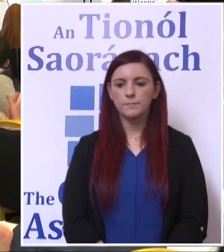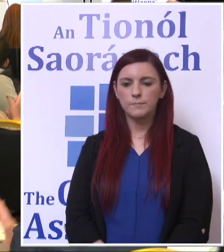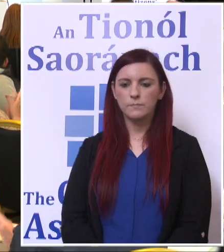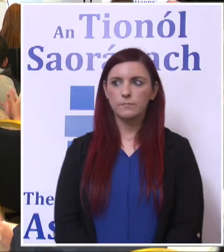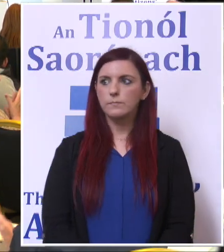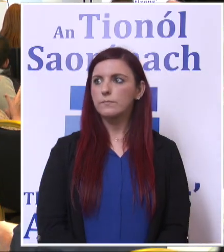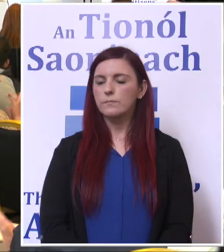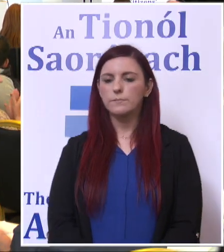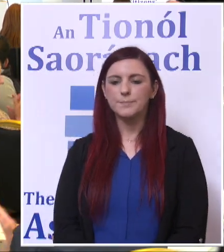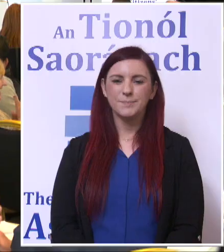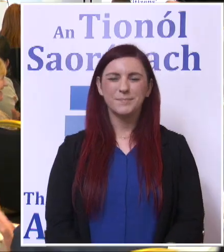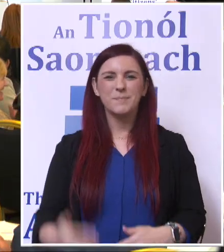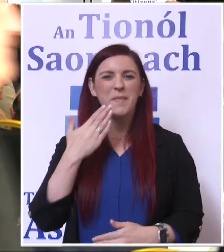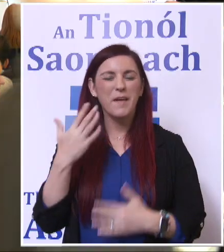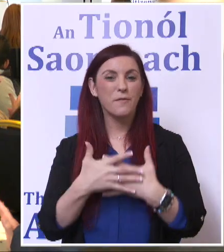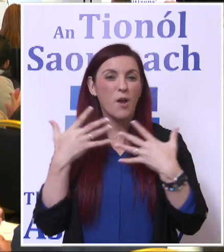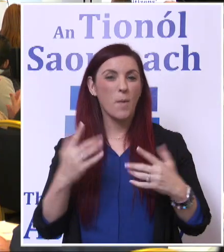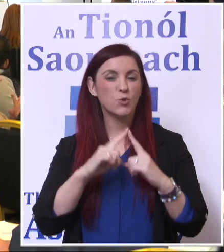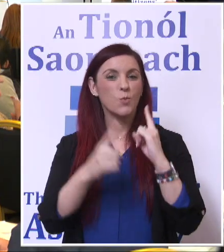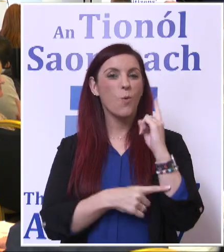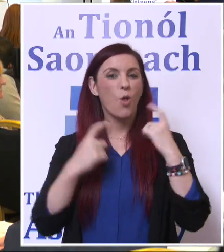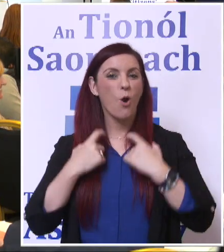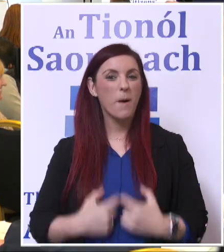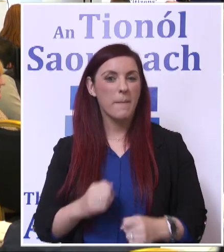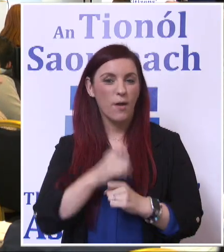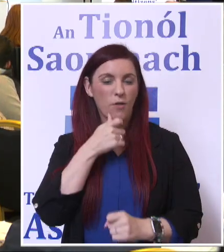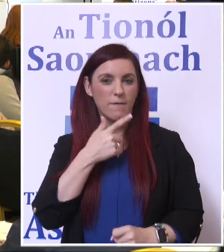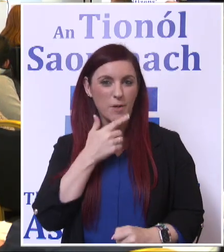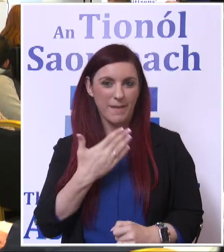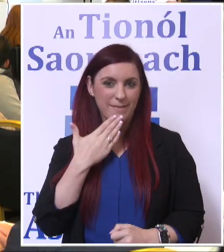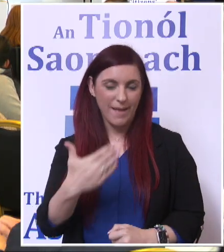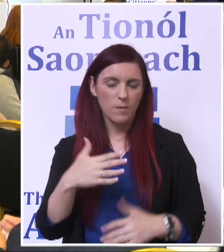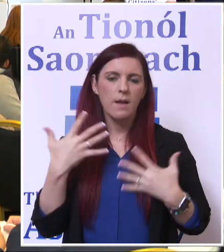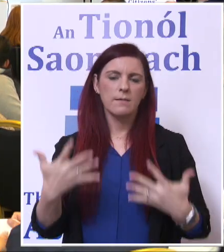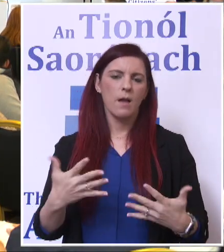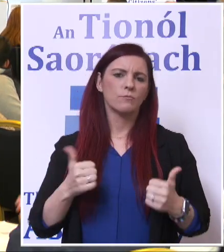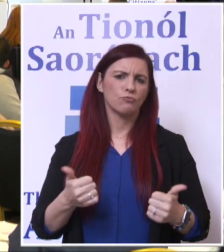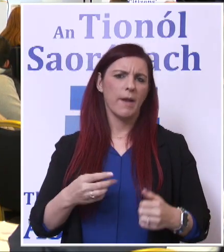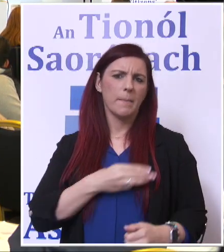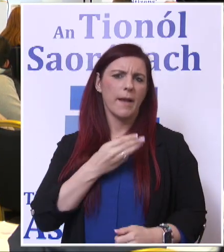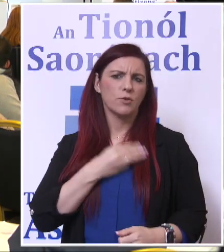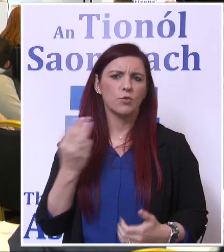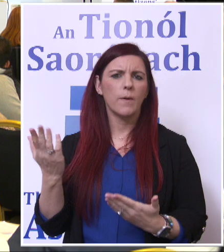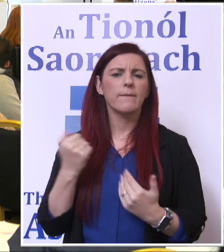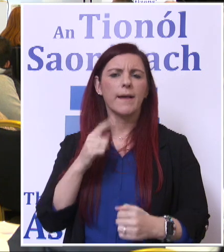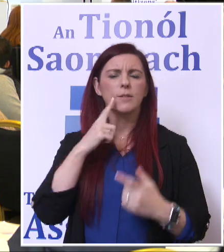Lord Mayor of Dublin, thank you very much for your presentation. It gives me great pleasure now to call upon Cathaoirleach